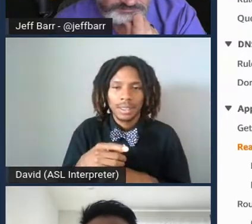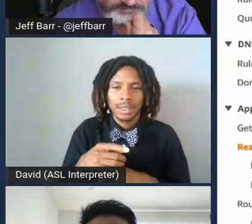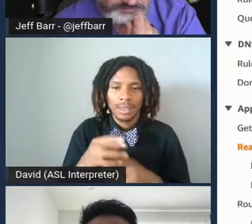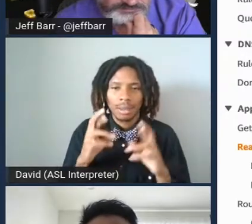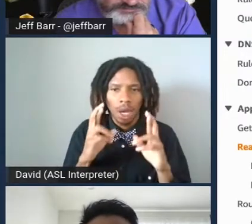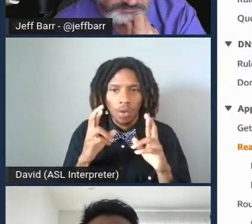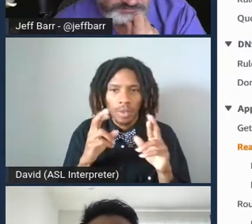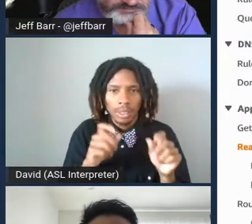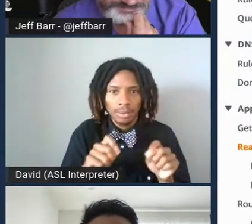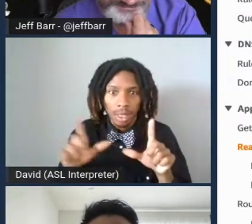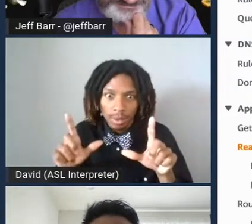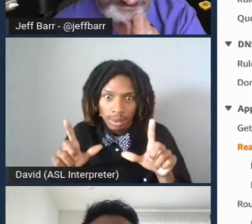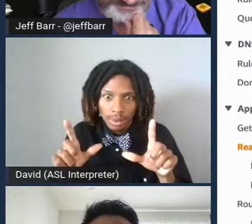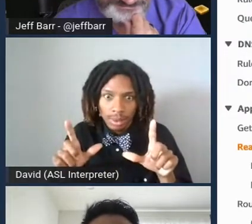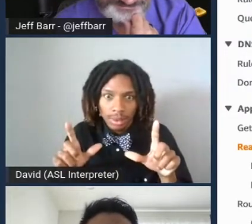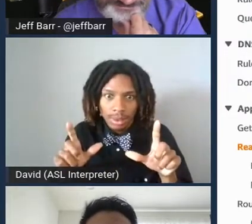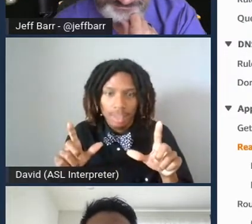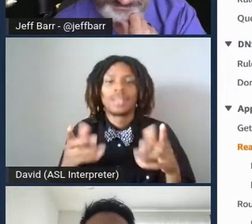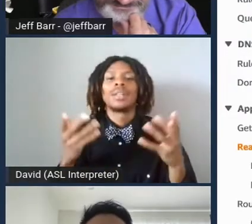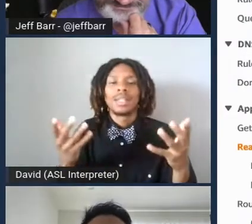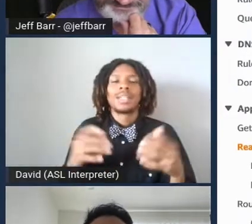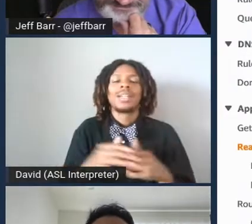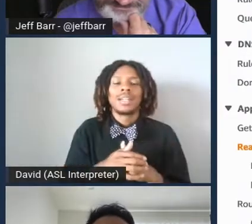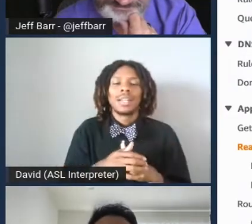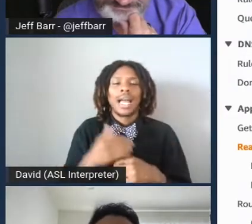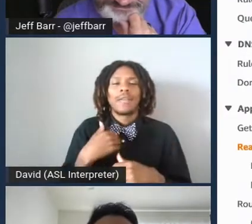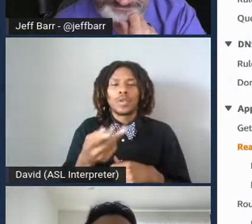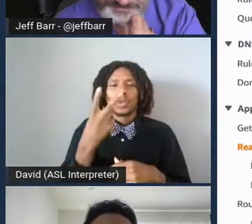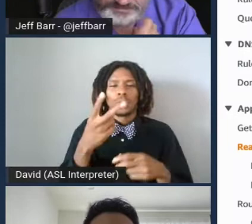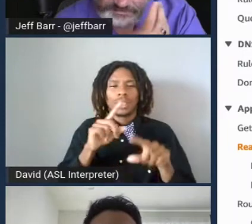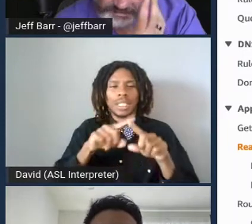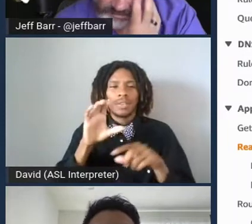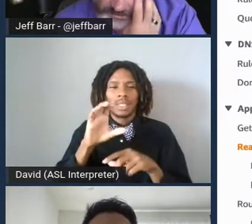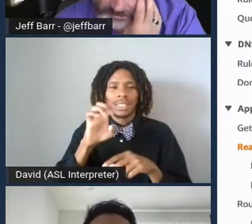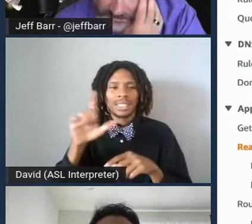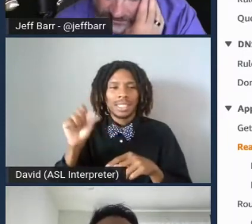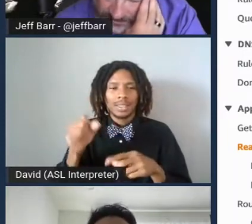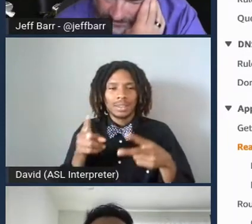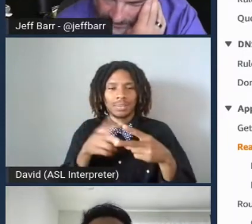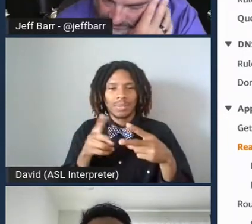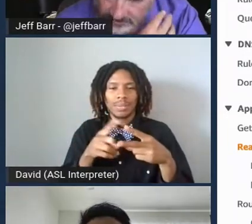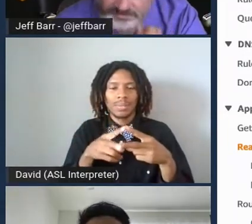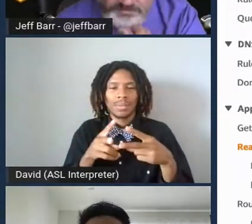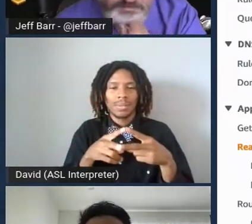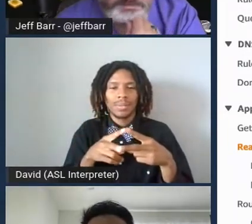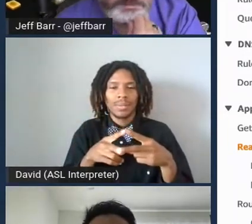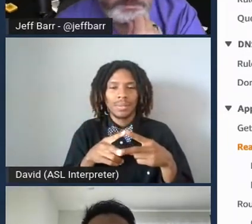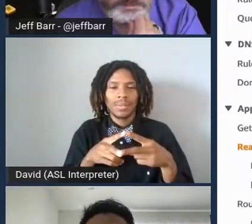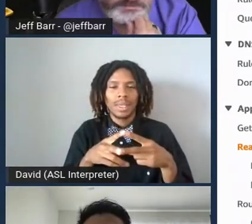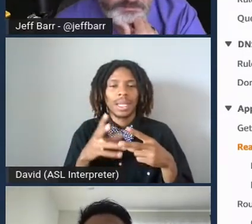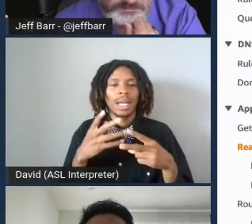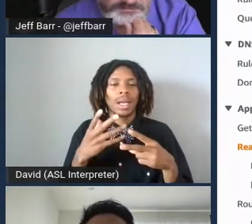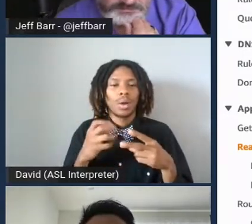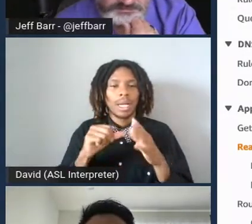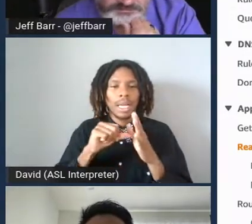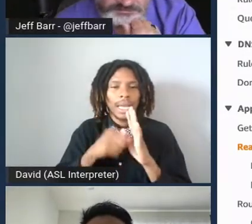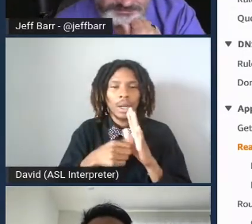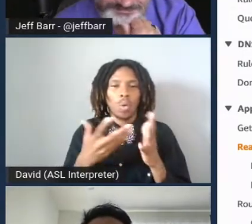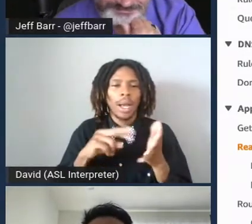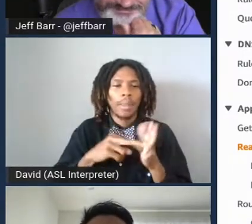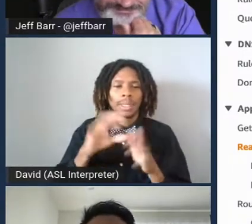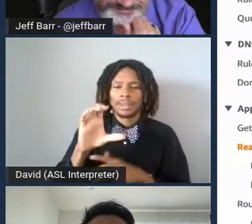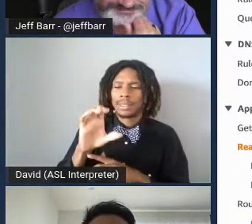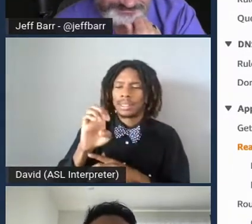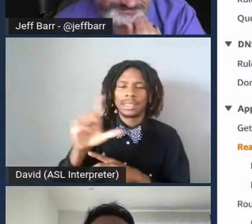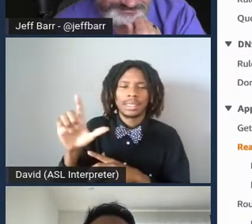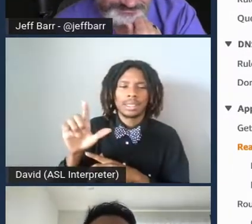hopefully it loads. As having two different cells. To iterate what cells mean, they